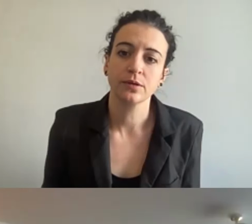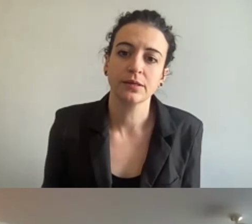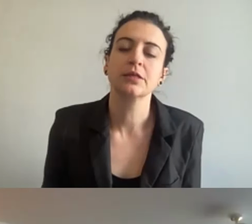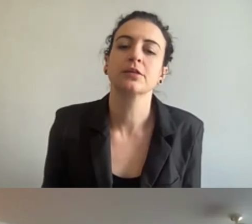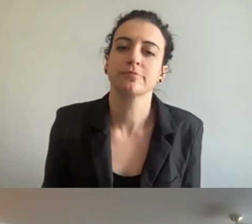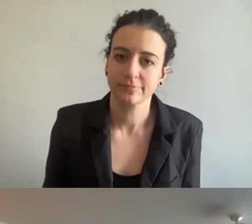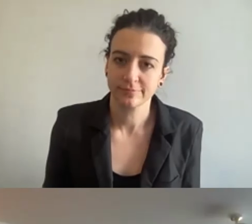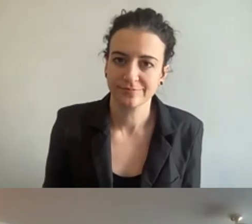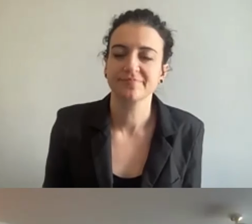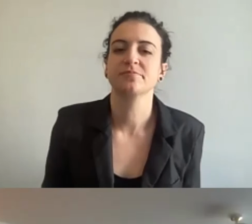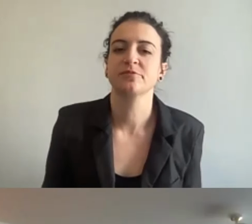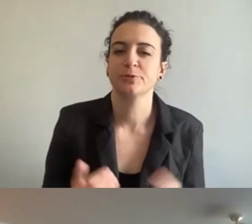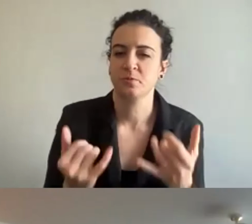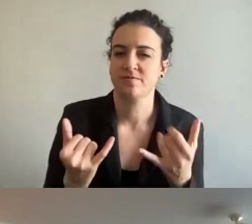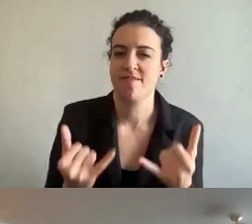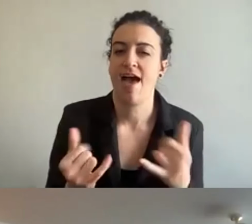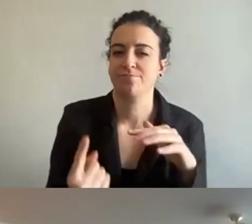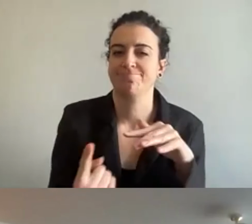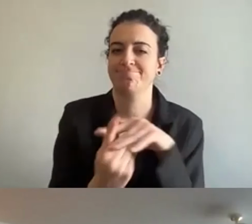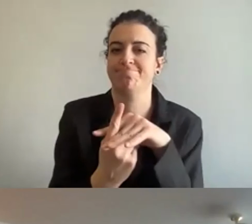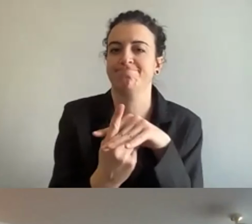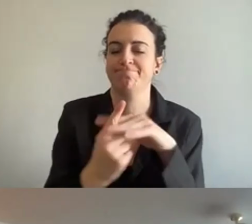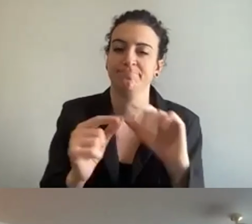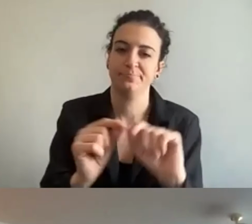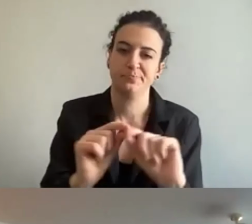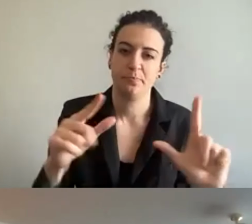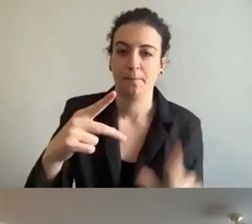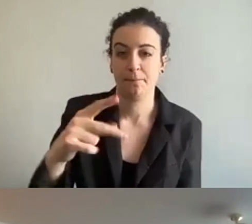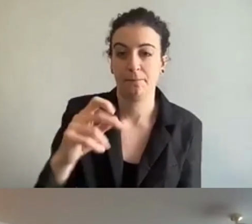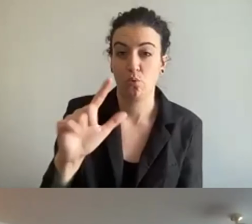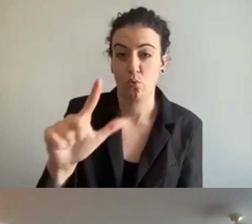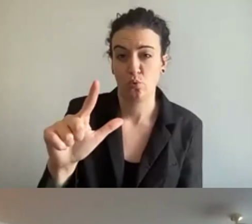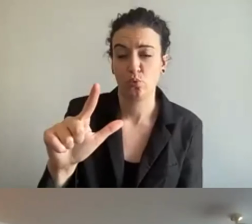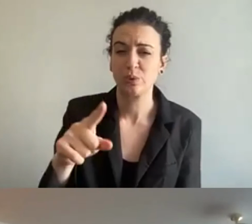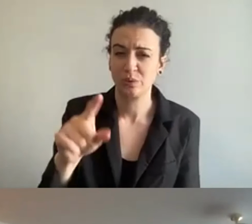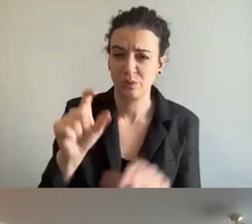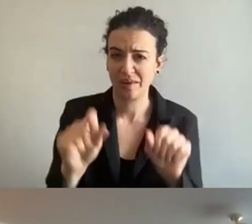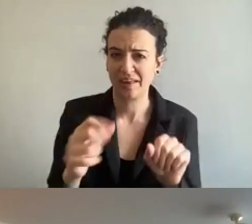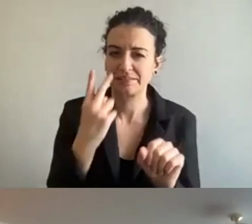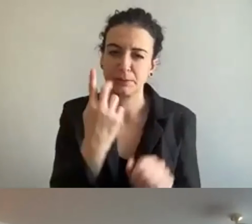Here's another question. I'm going to launch this question right now. This is just one.